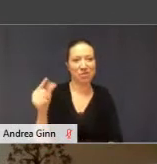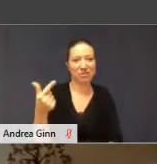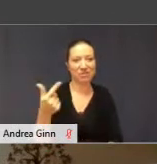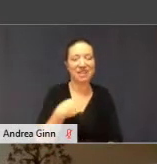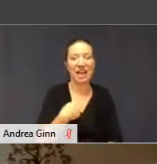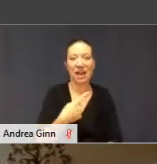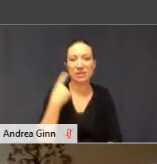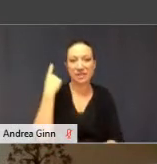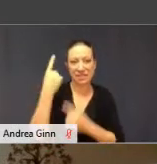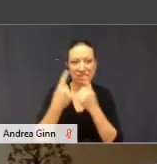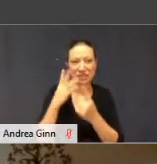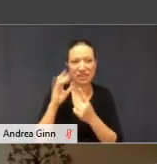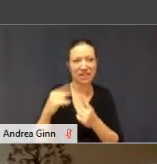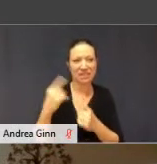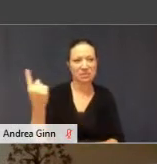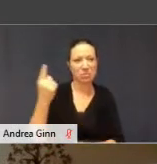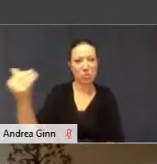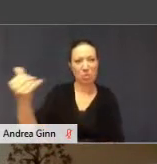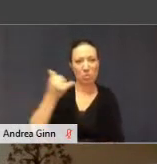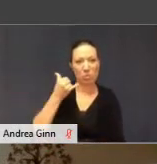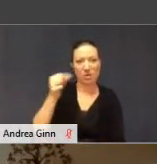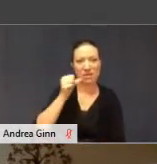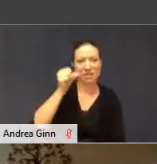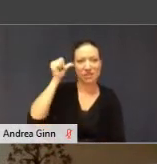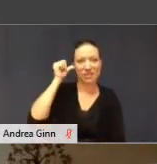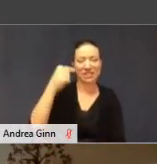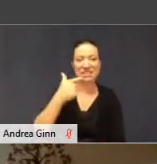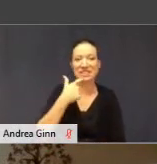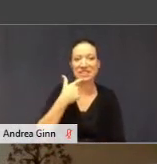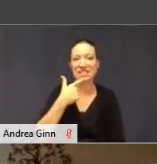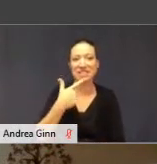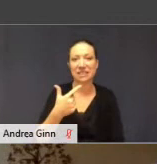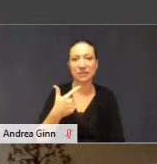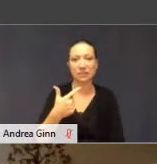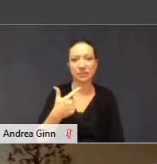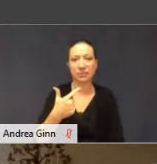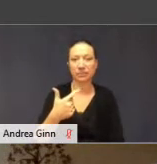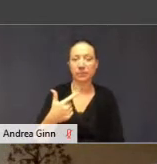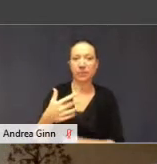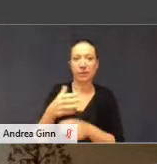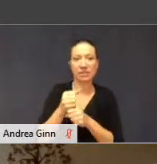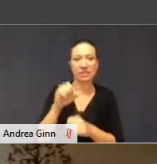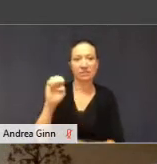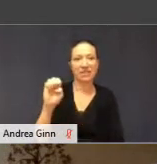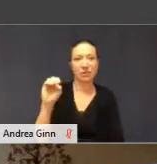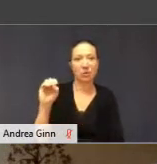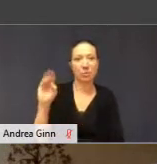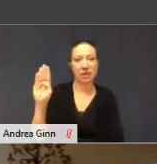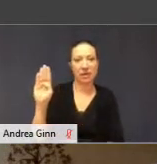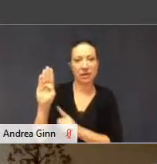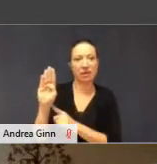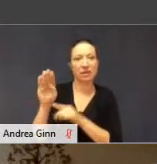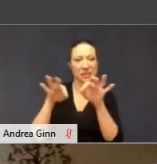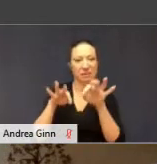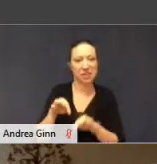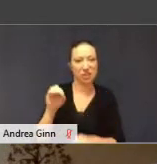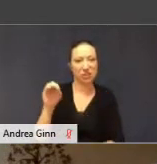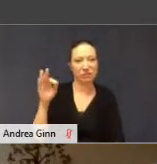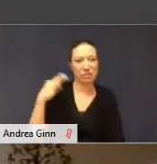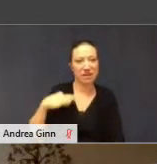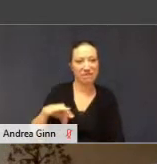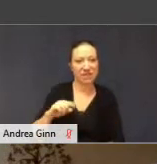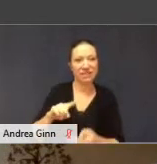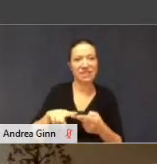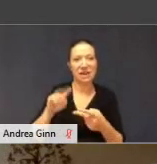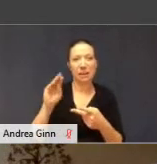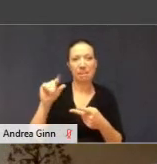call from a constituent yesterday who got a claim or got an EOB and a bill for